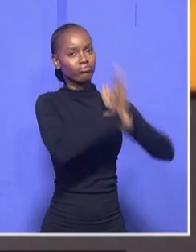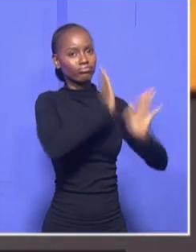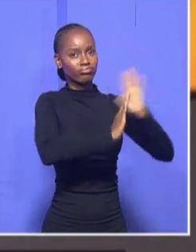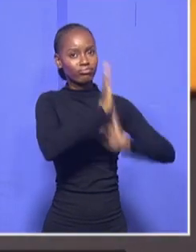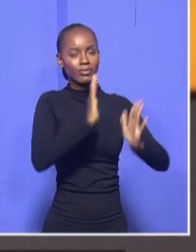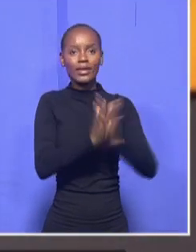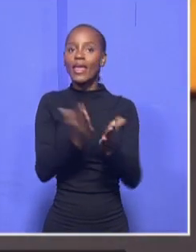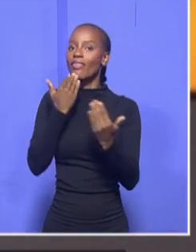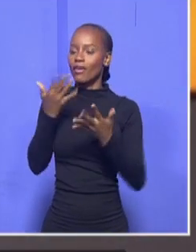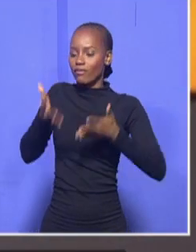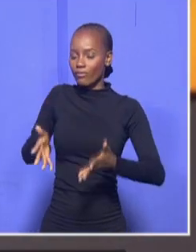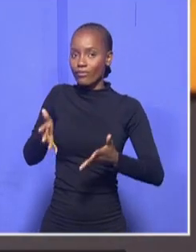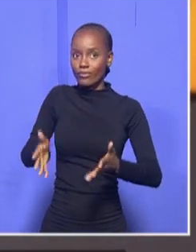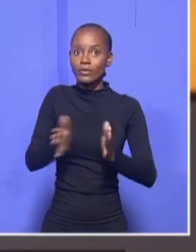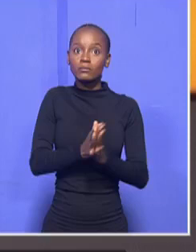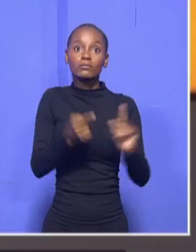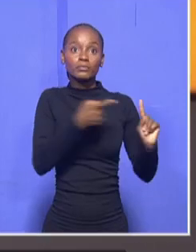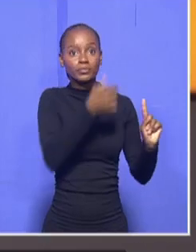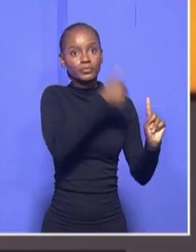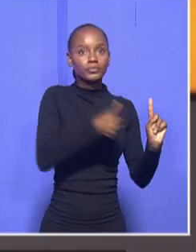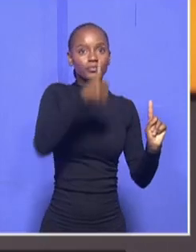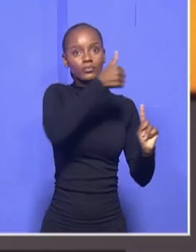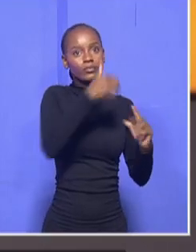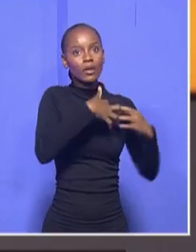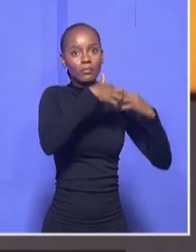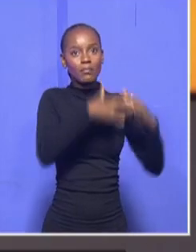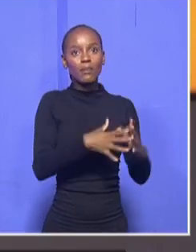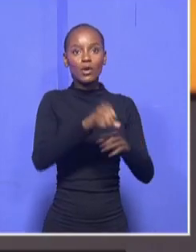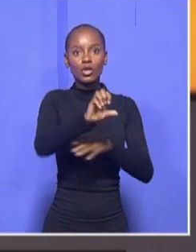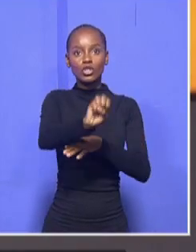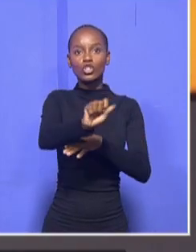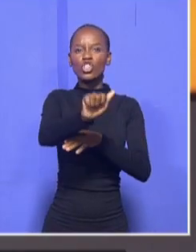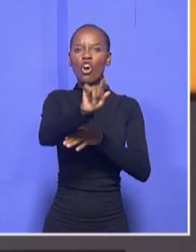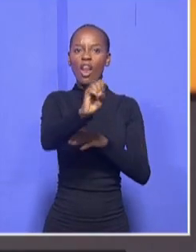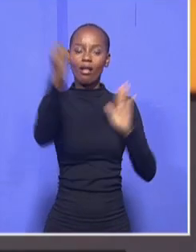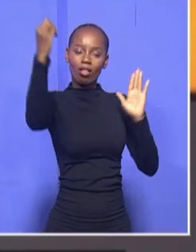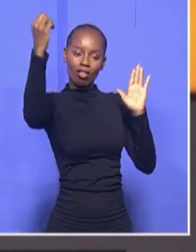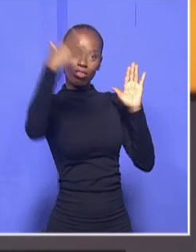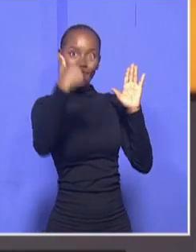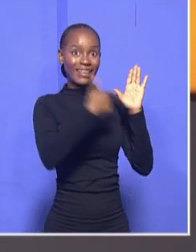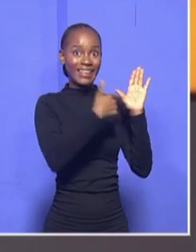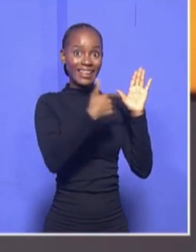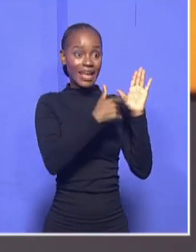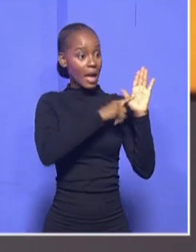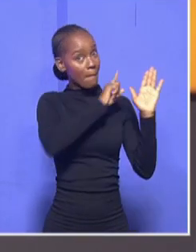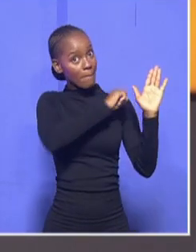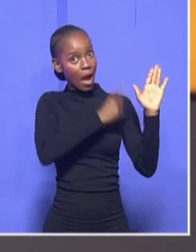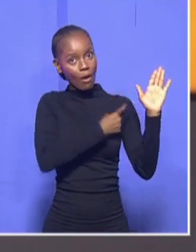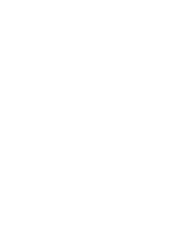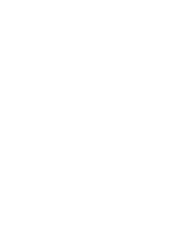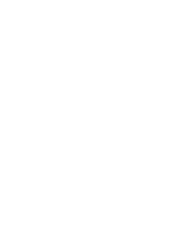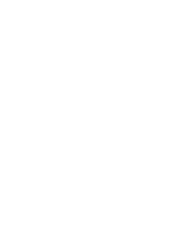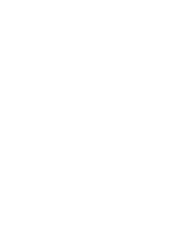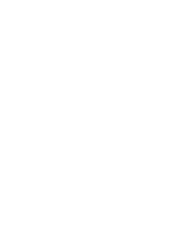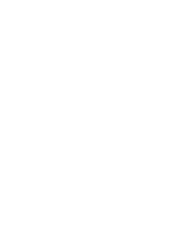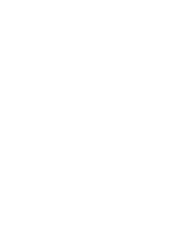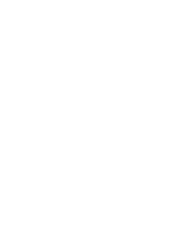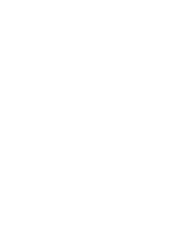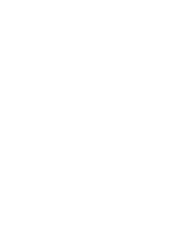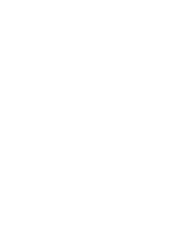of Versofy Solar, Ross Mains-Sheard, speaking to us about harnessing solar power for efficient South African homes.